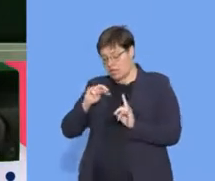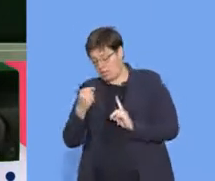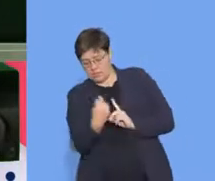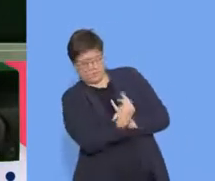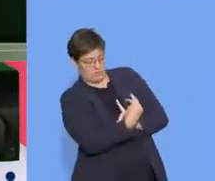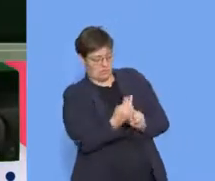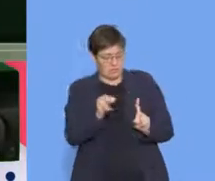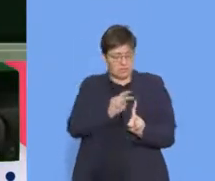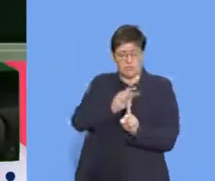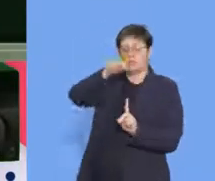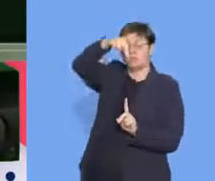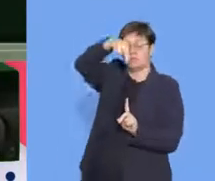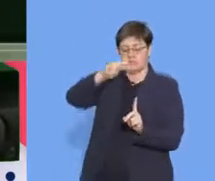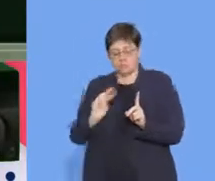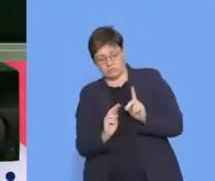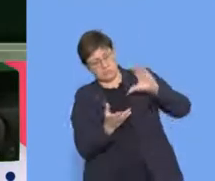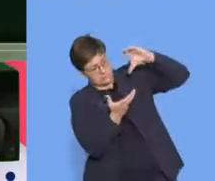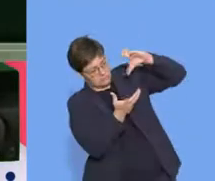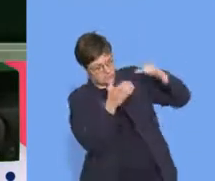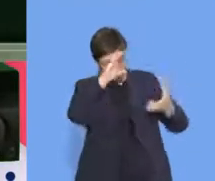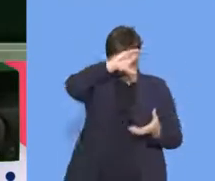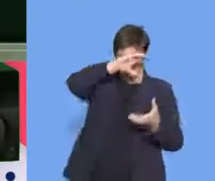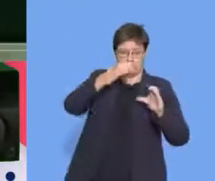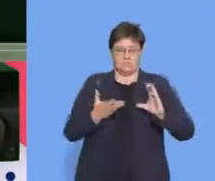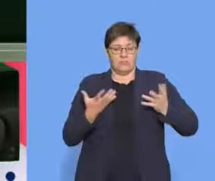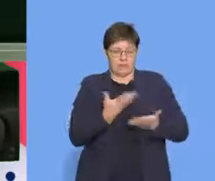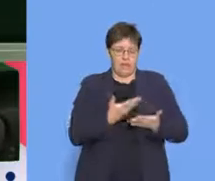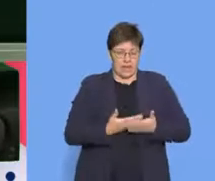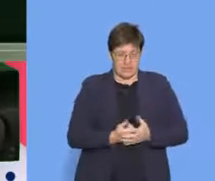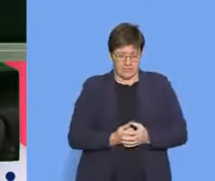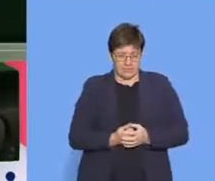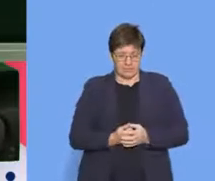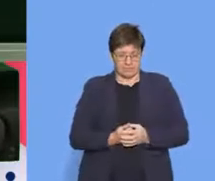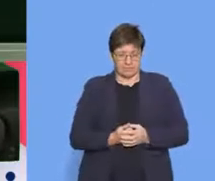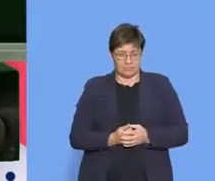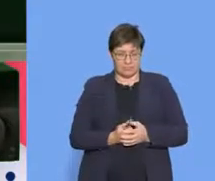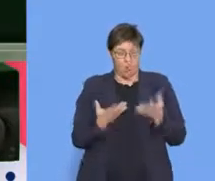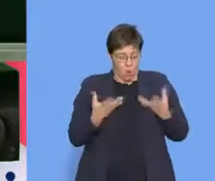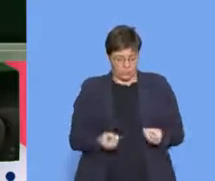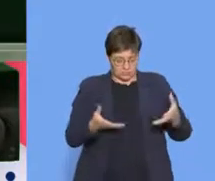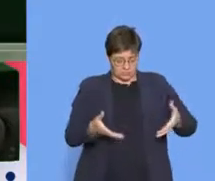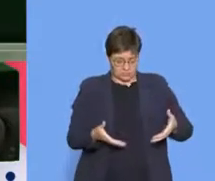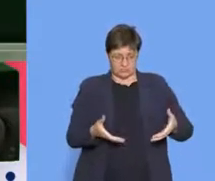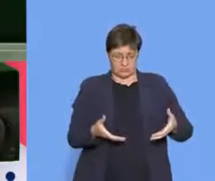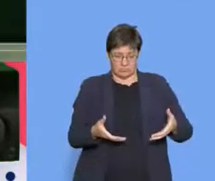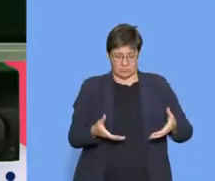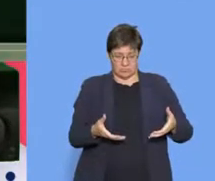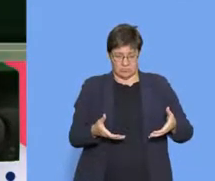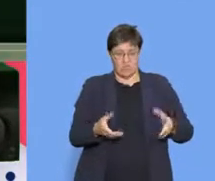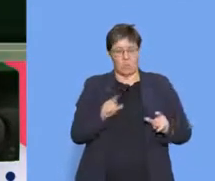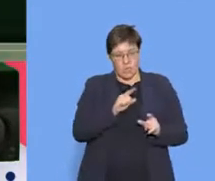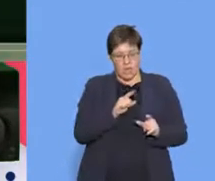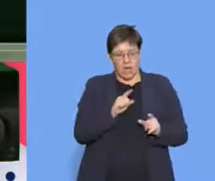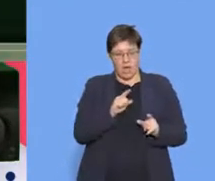actually, if I had a model of it, I could hold it. So I could hold a type of pyramid. I can hold a box of biscuits because that's